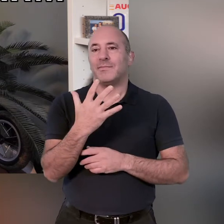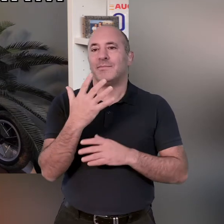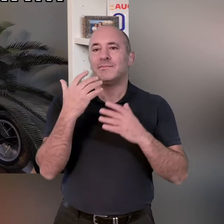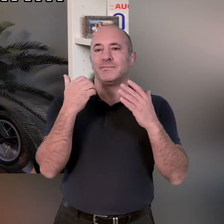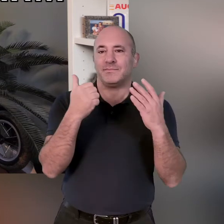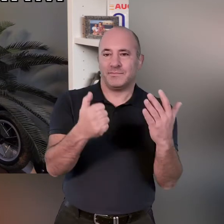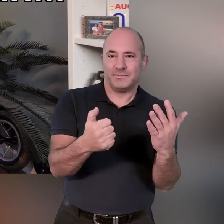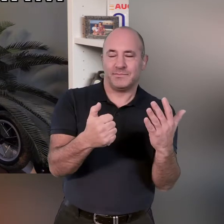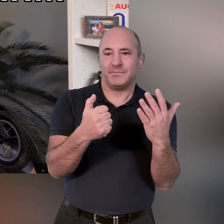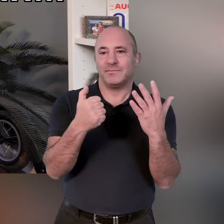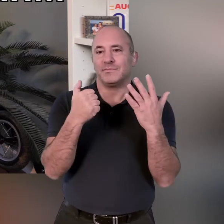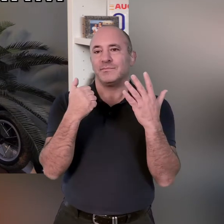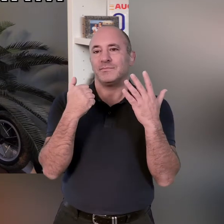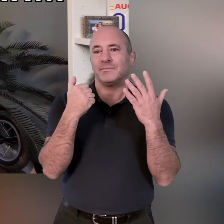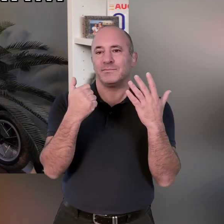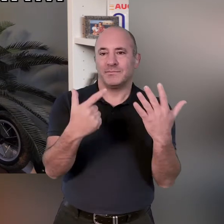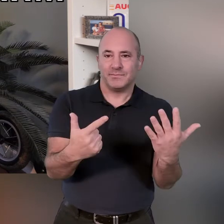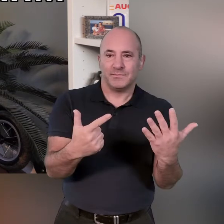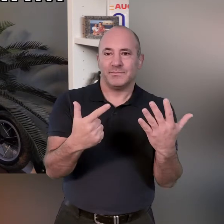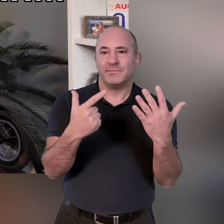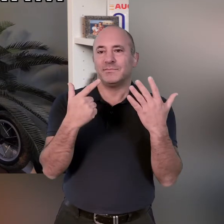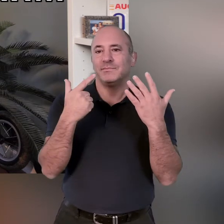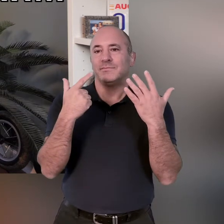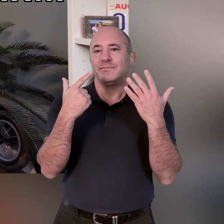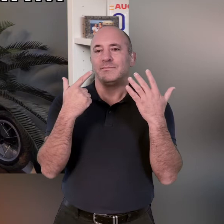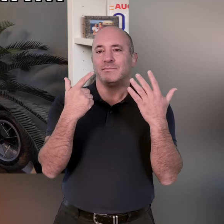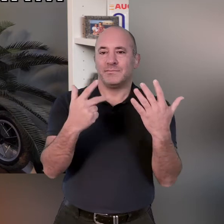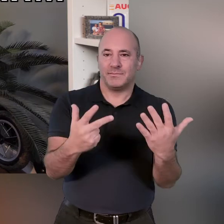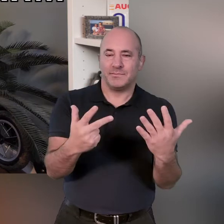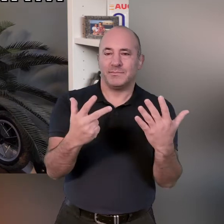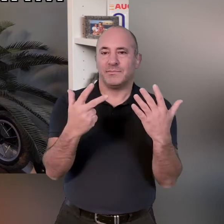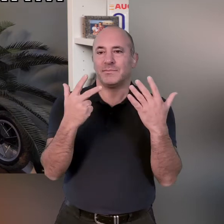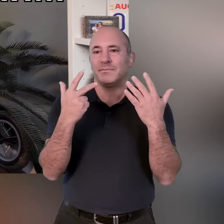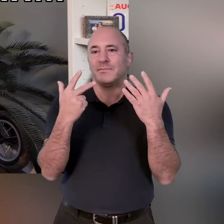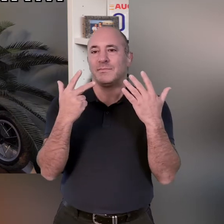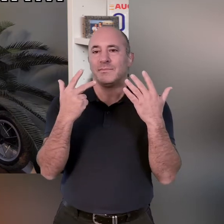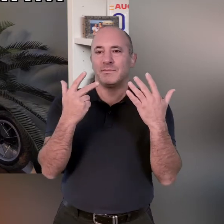5, 6, 7, 8,